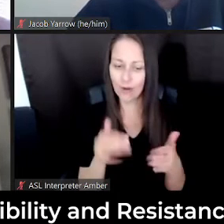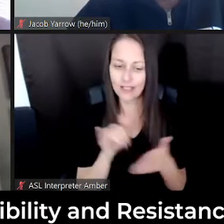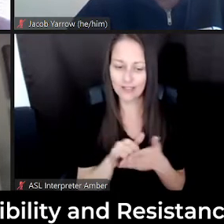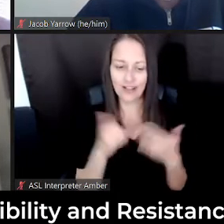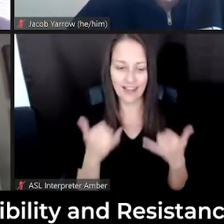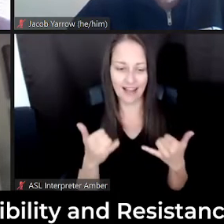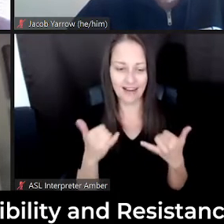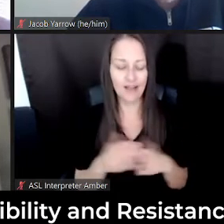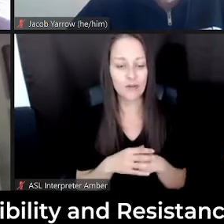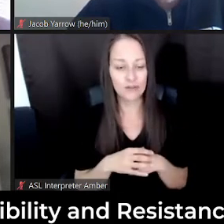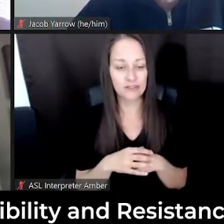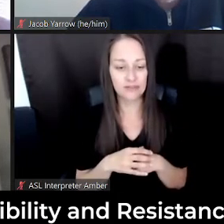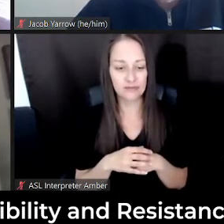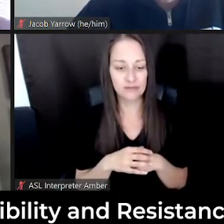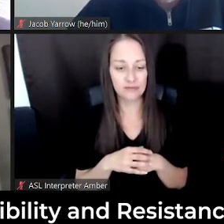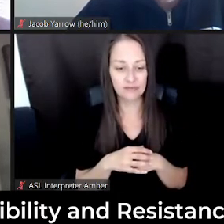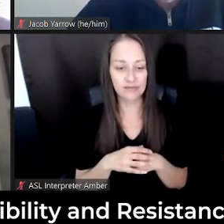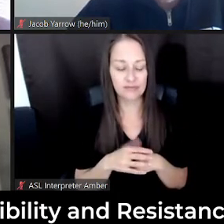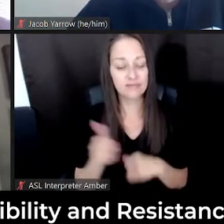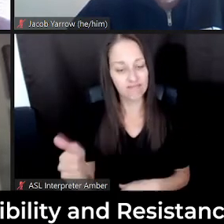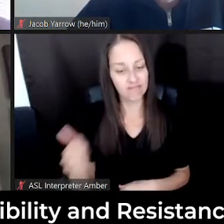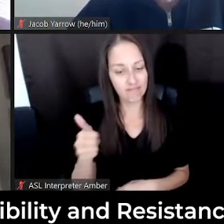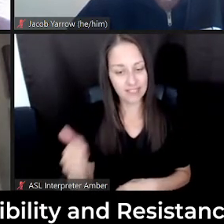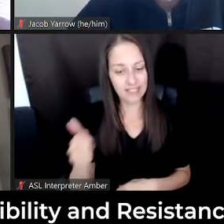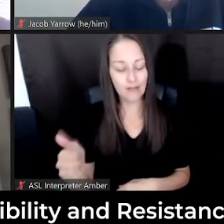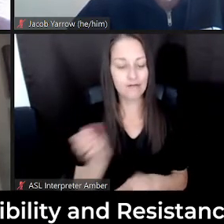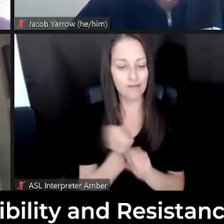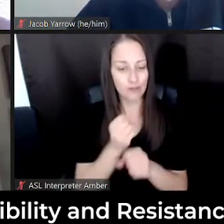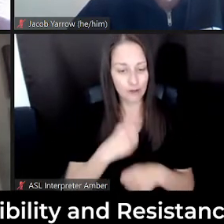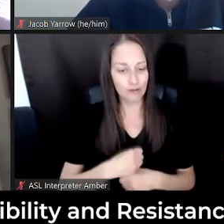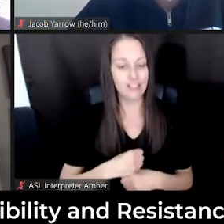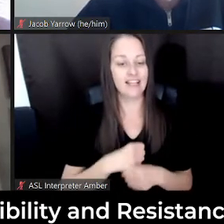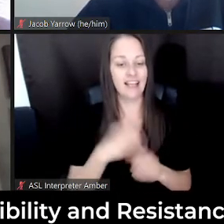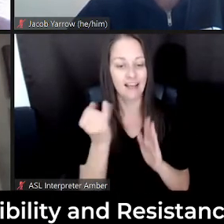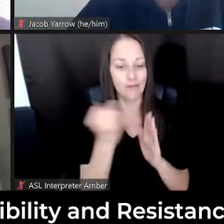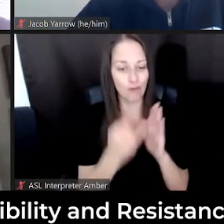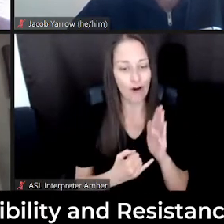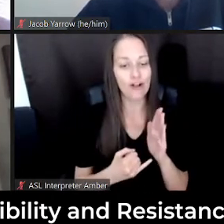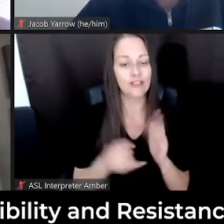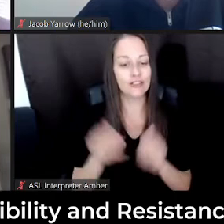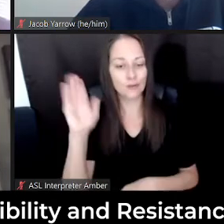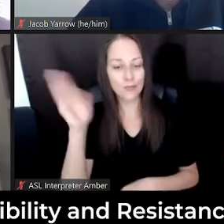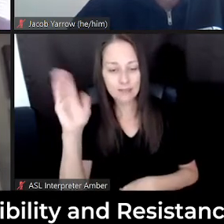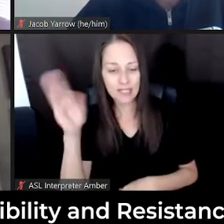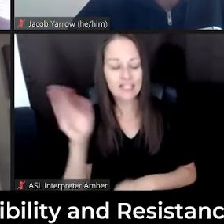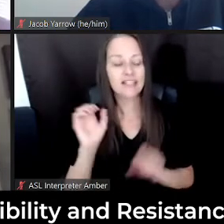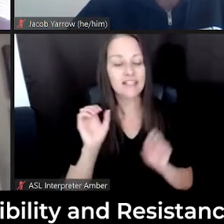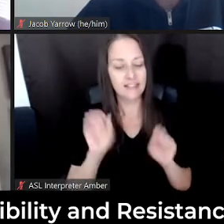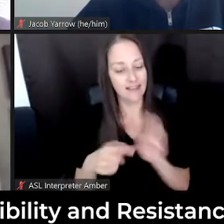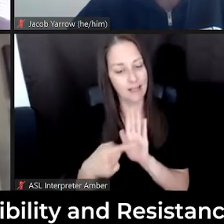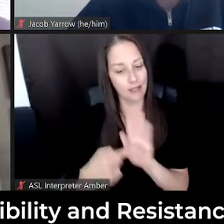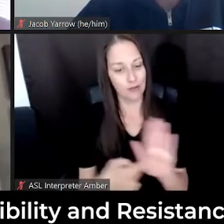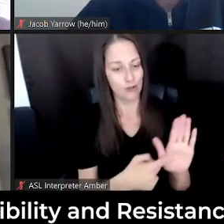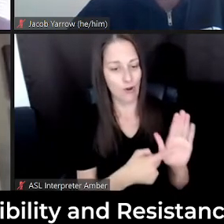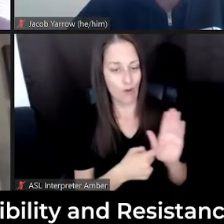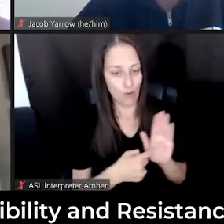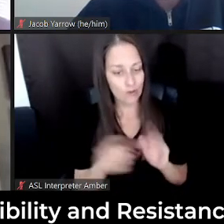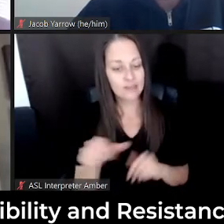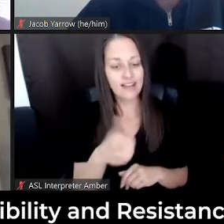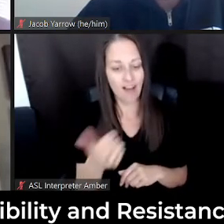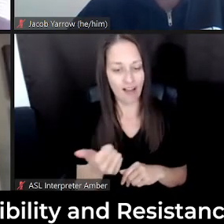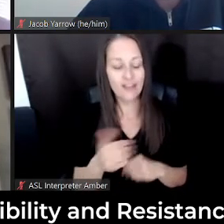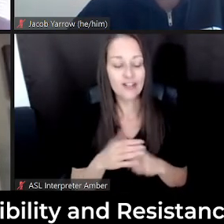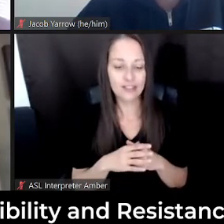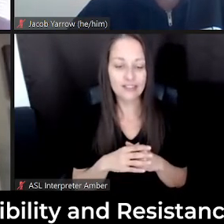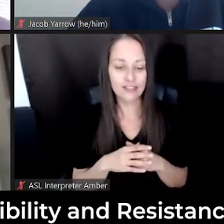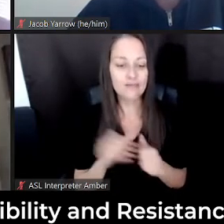in having them create works that can be presented in front of their colleagues. And so we're working on that,